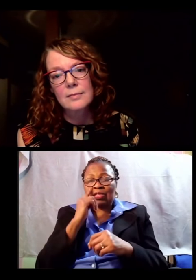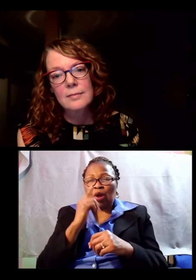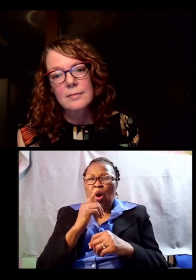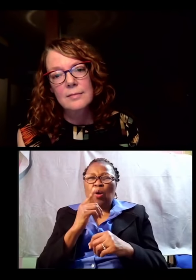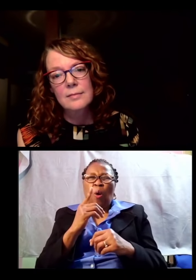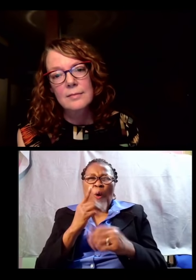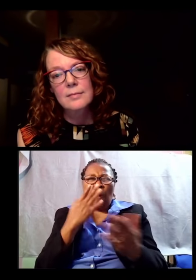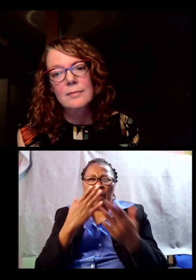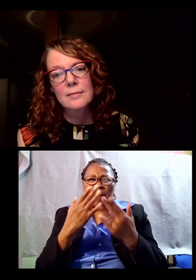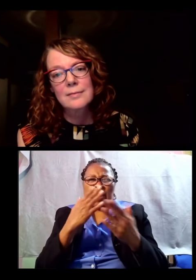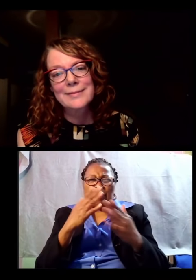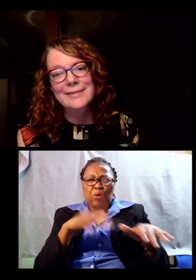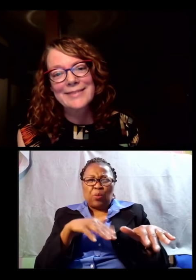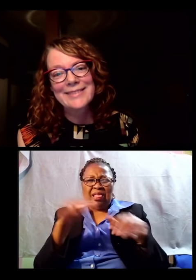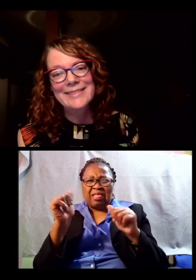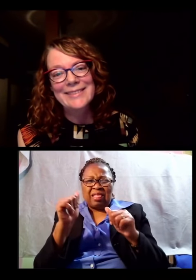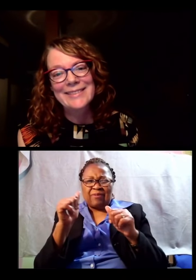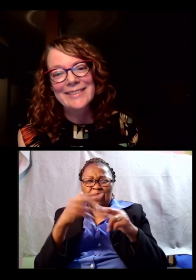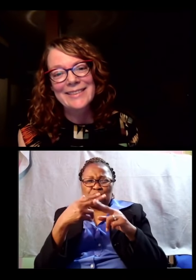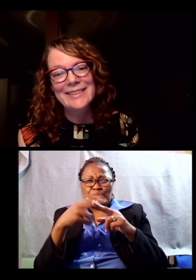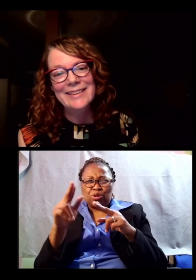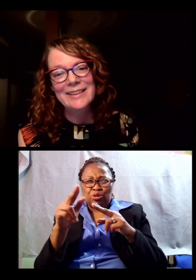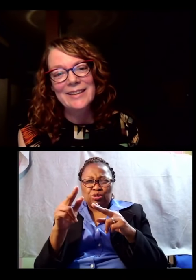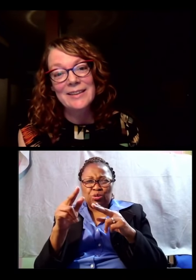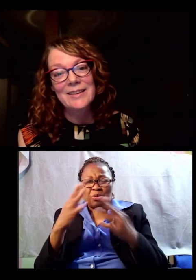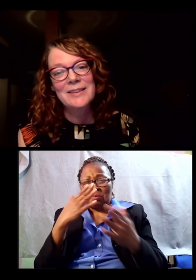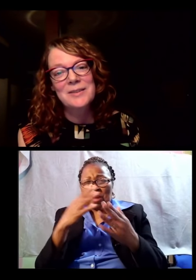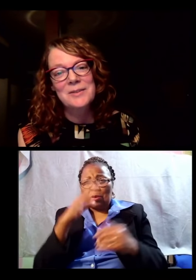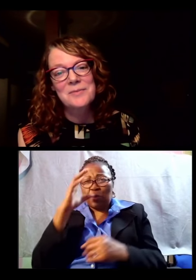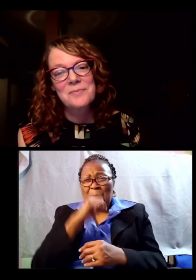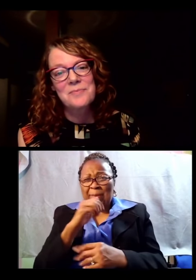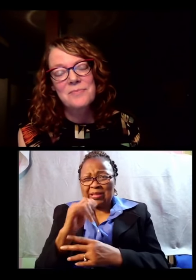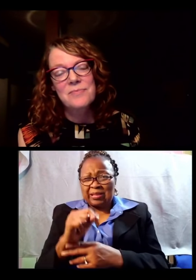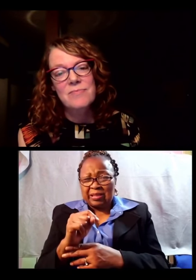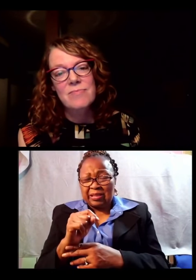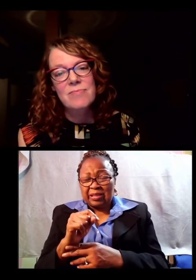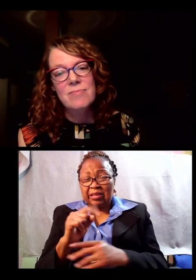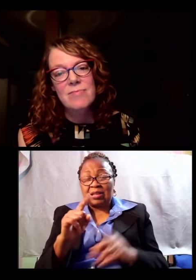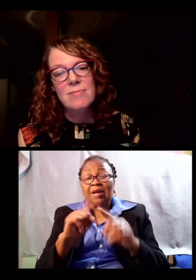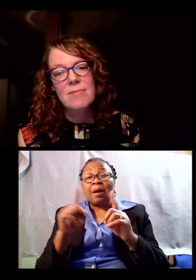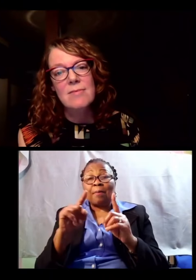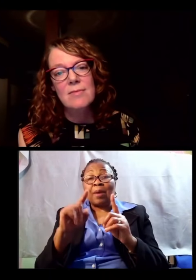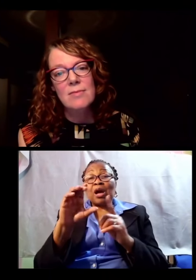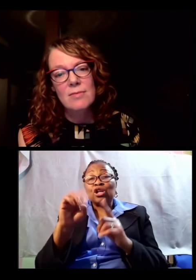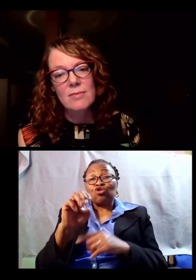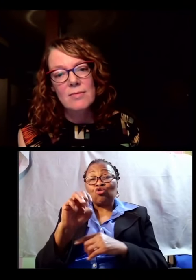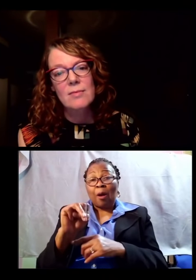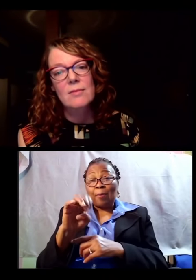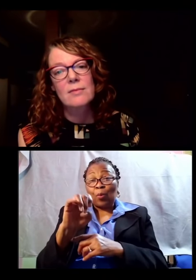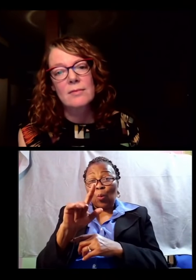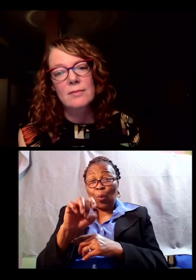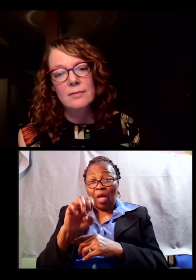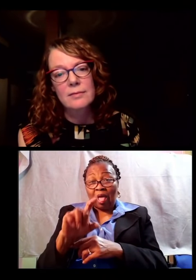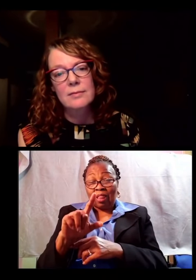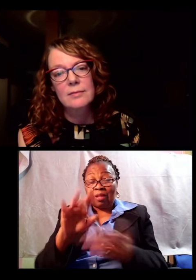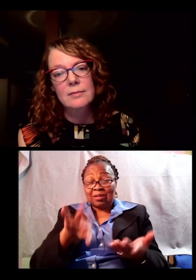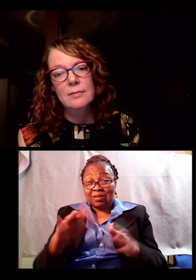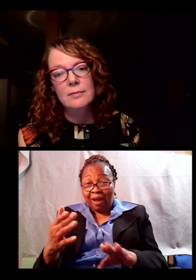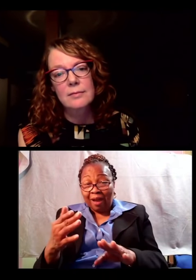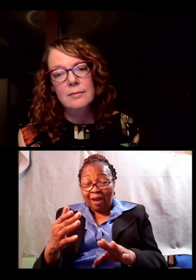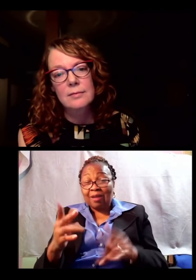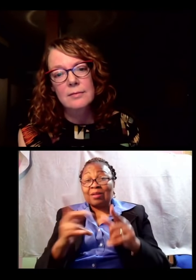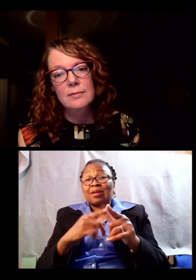too soon, maybe they sort of missed the boat. But then, of course, Cromwell died, there was the Restoration, and that's